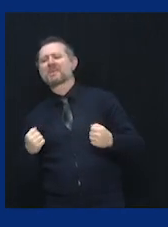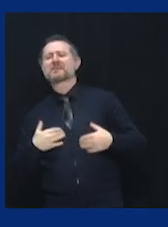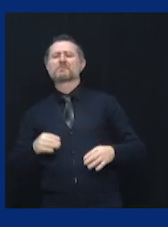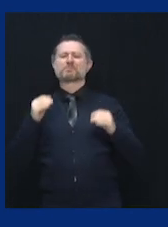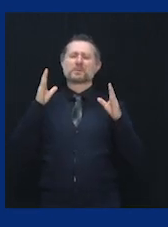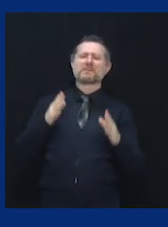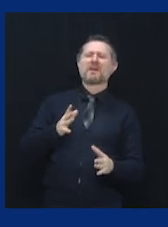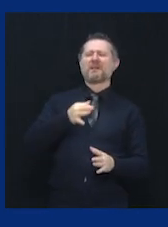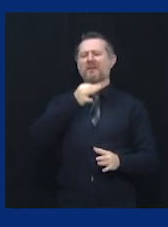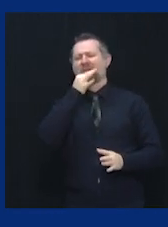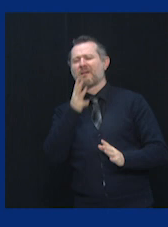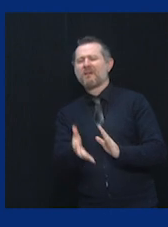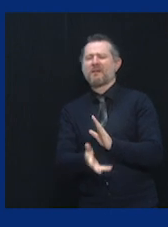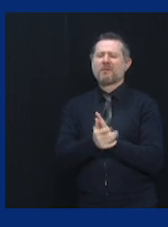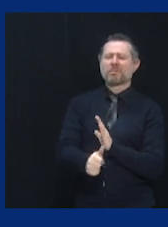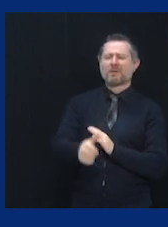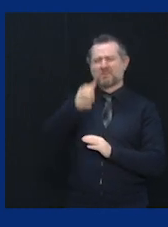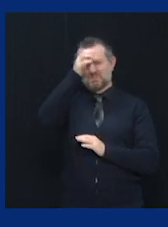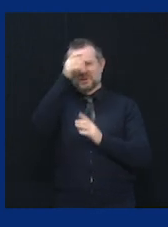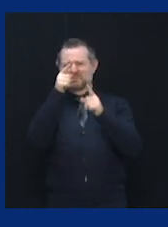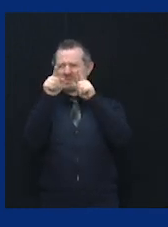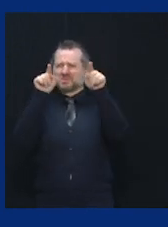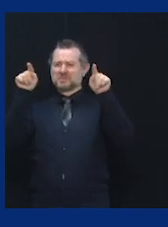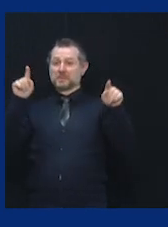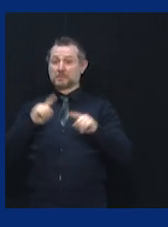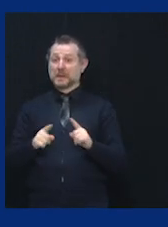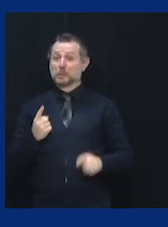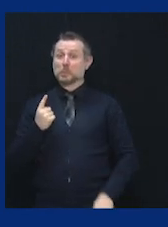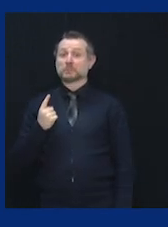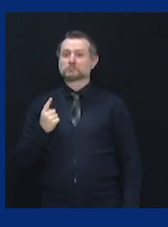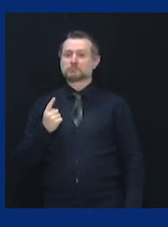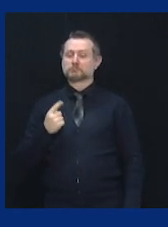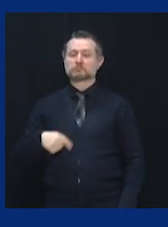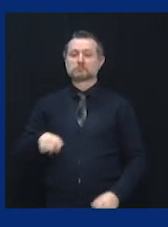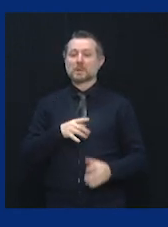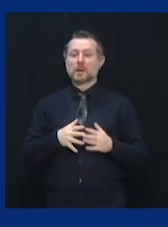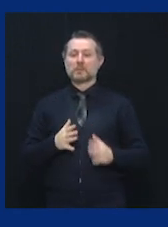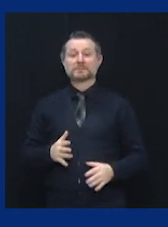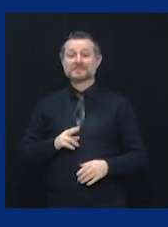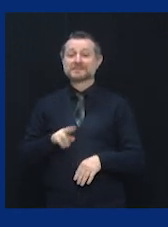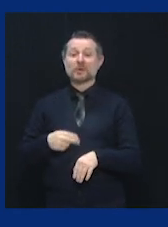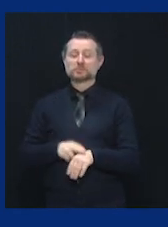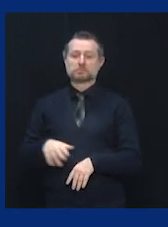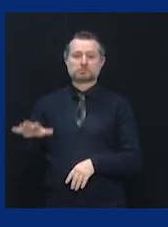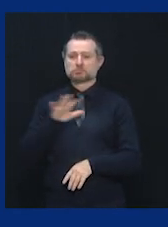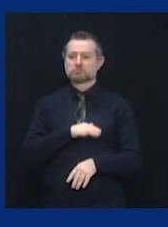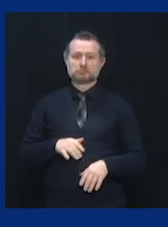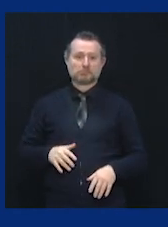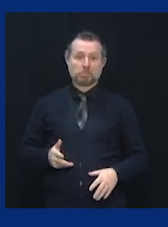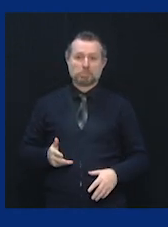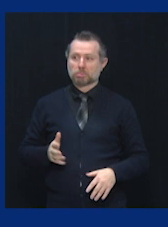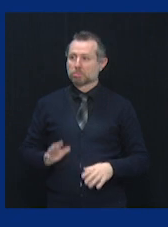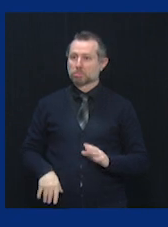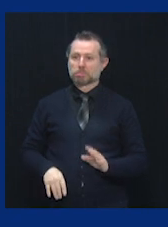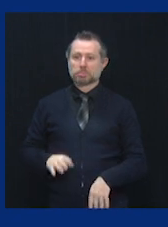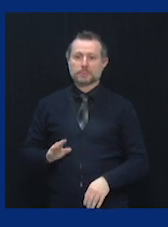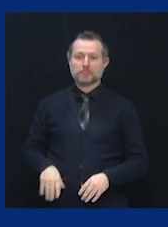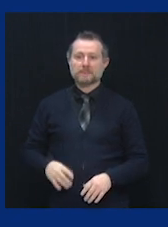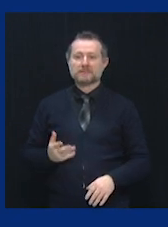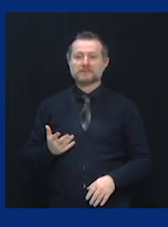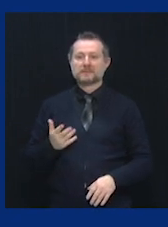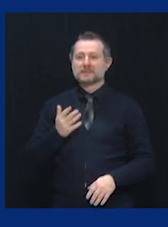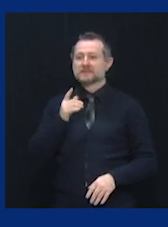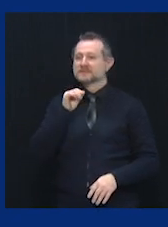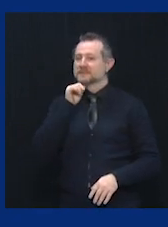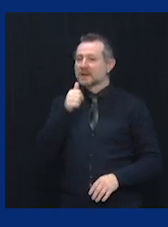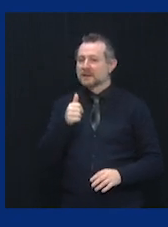But what we neglected to do as a nation was invest the money